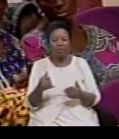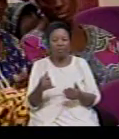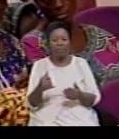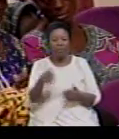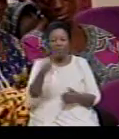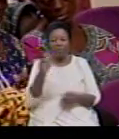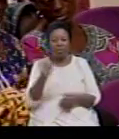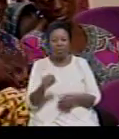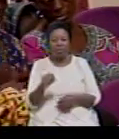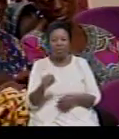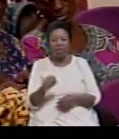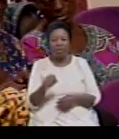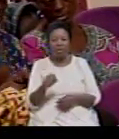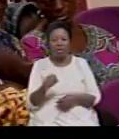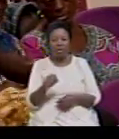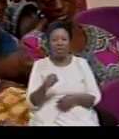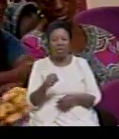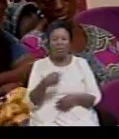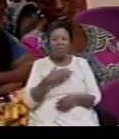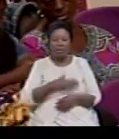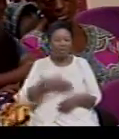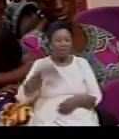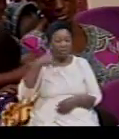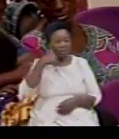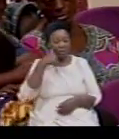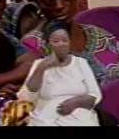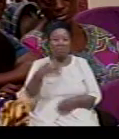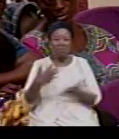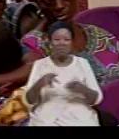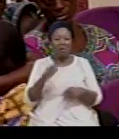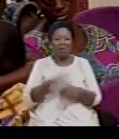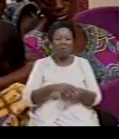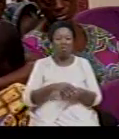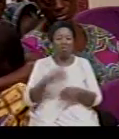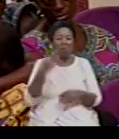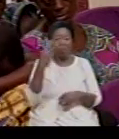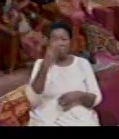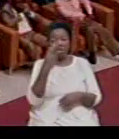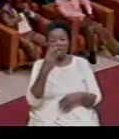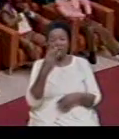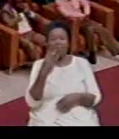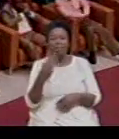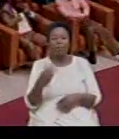can get in touch with us on WhatsApp. The number is